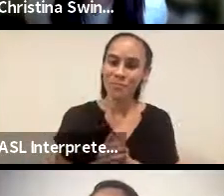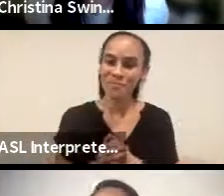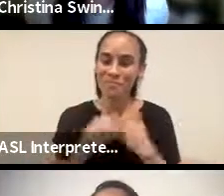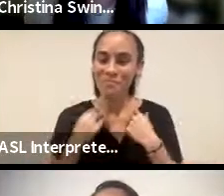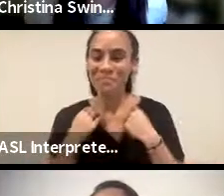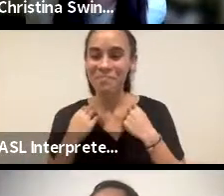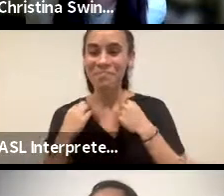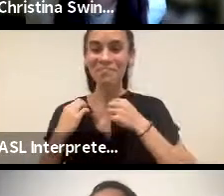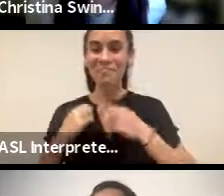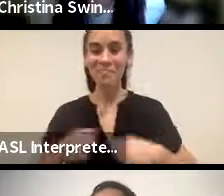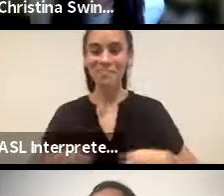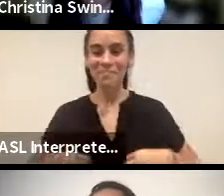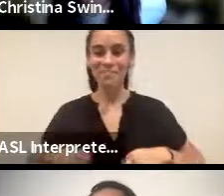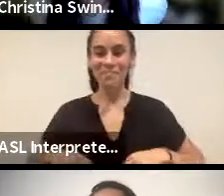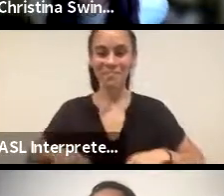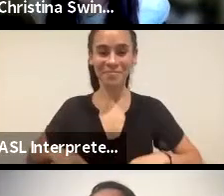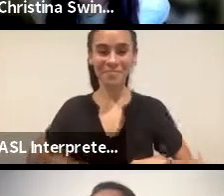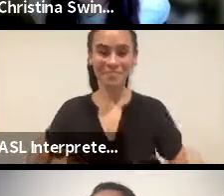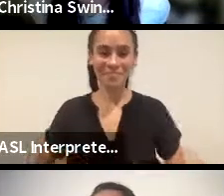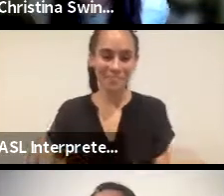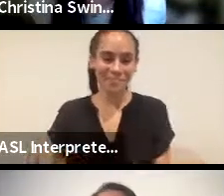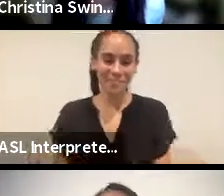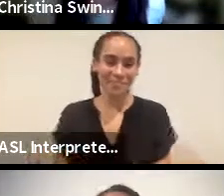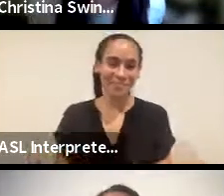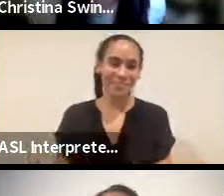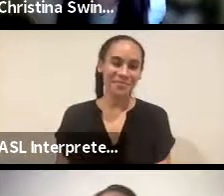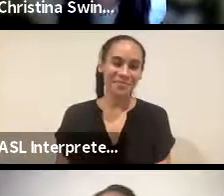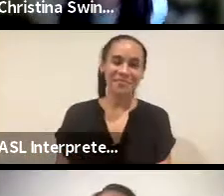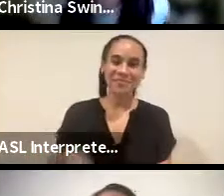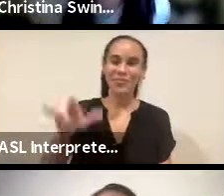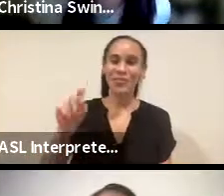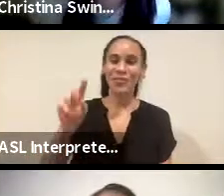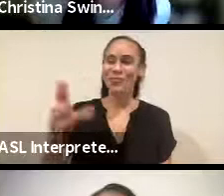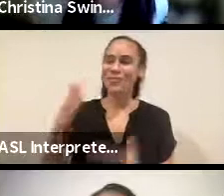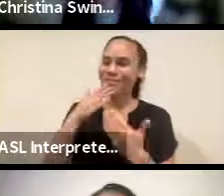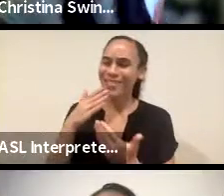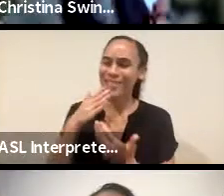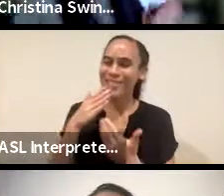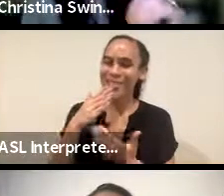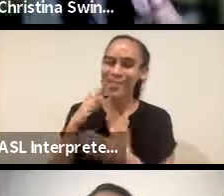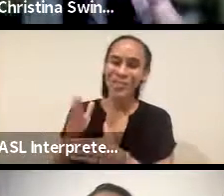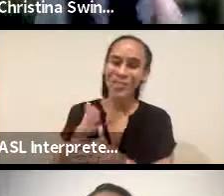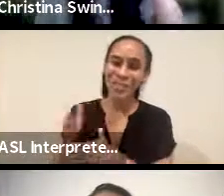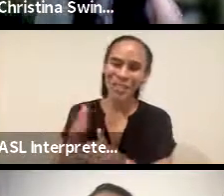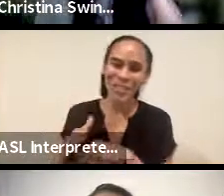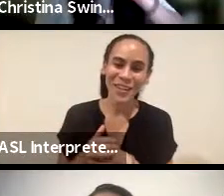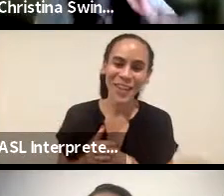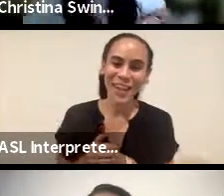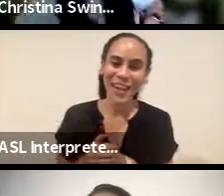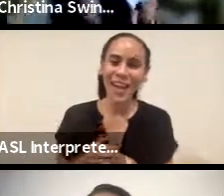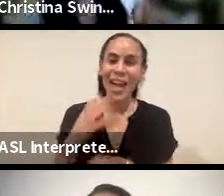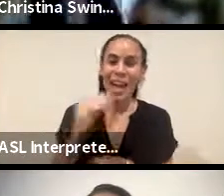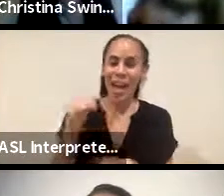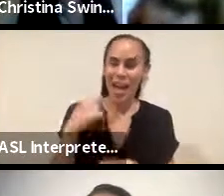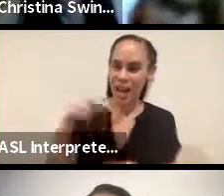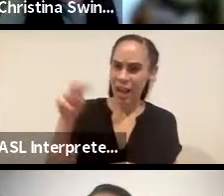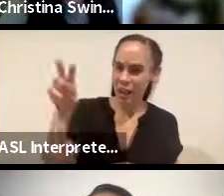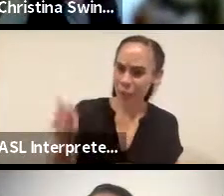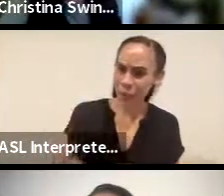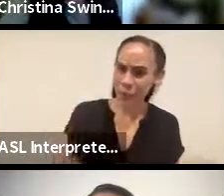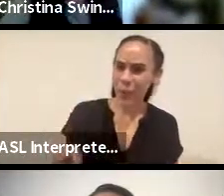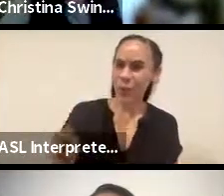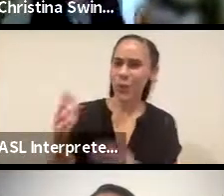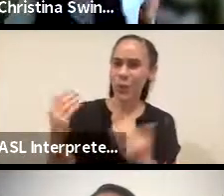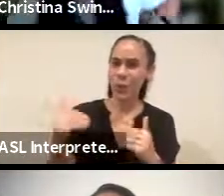Thanks, Antonia. Oh, bless. Thank you, Antonia, for sharing. And I'm taking a look in the board, like so many